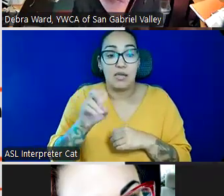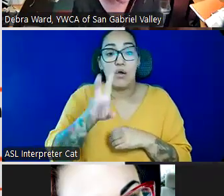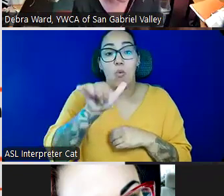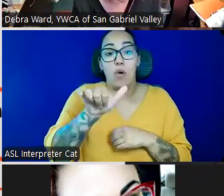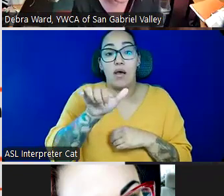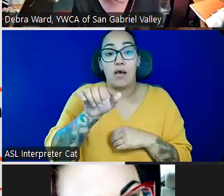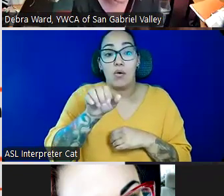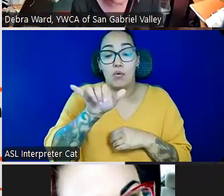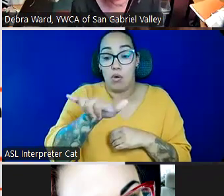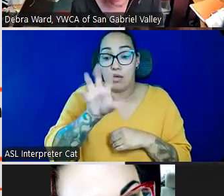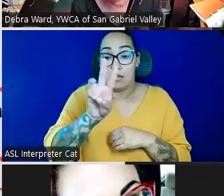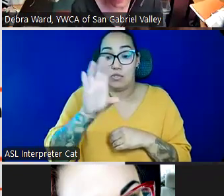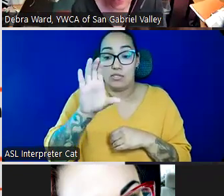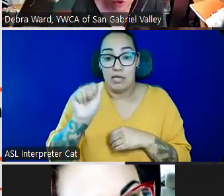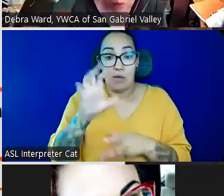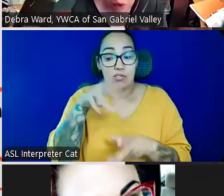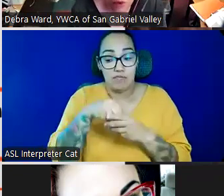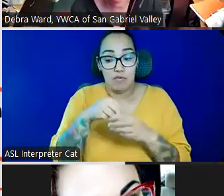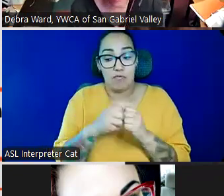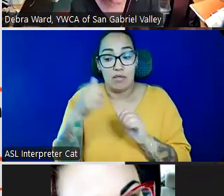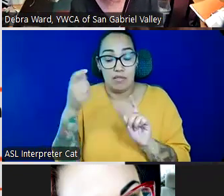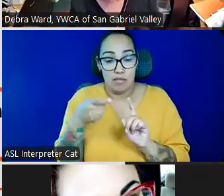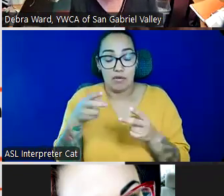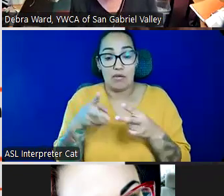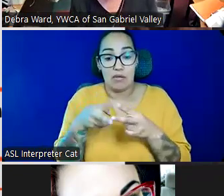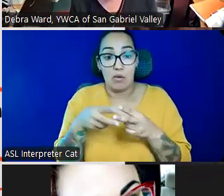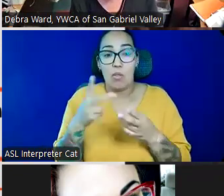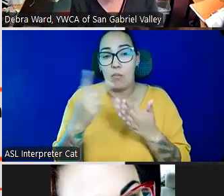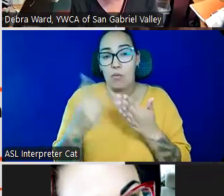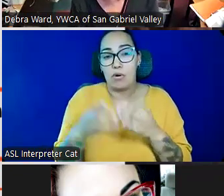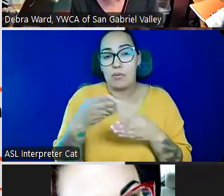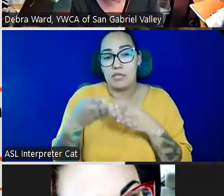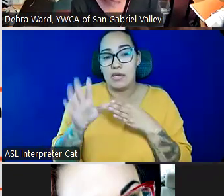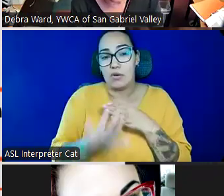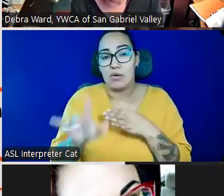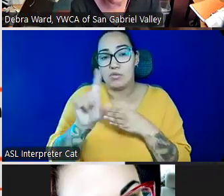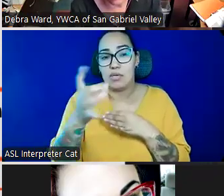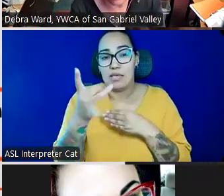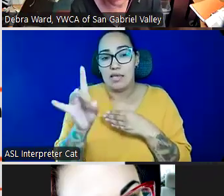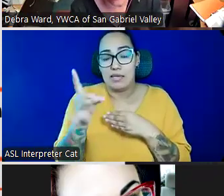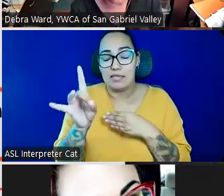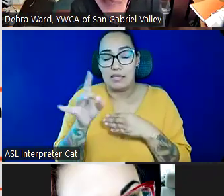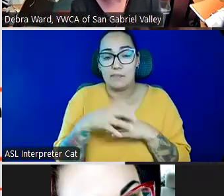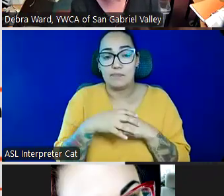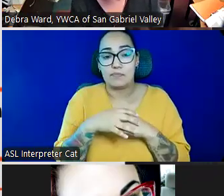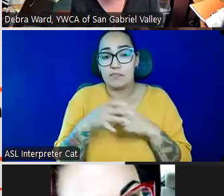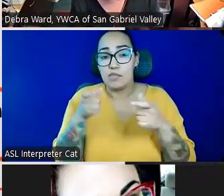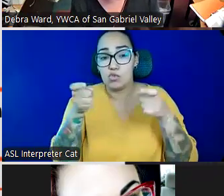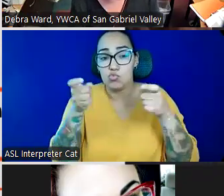was a part of that. When those programs ended around 2018, the